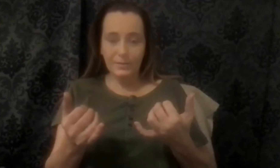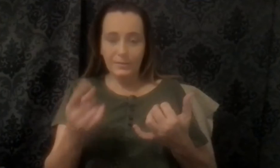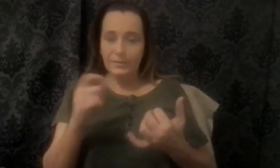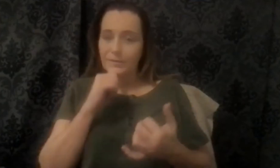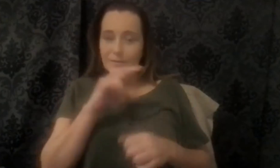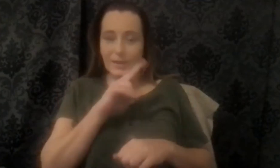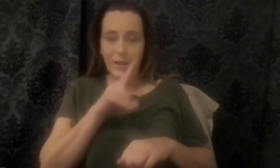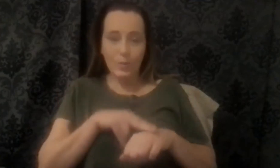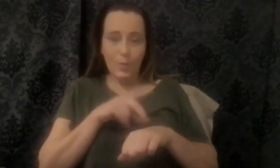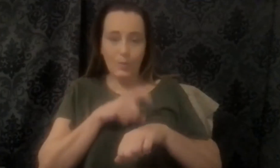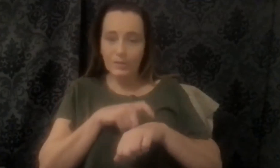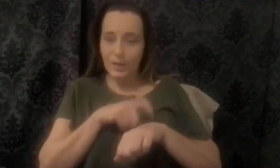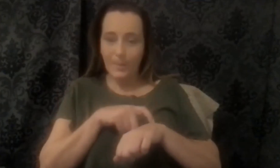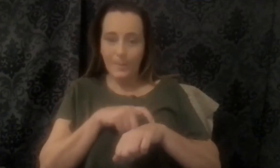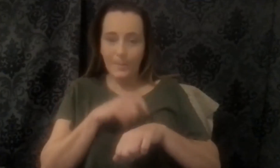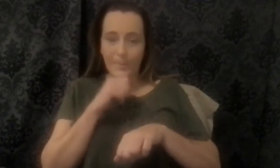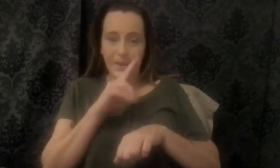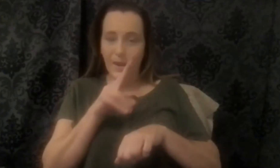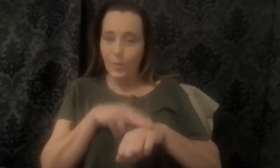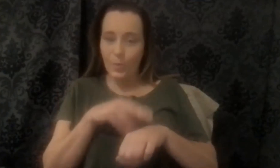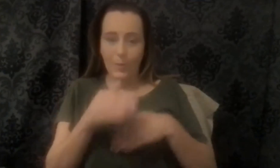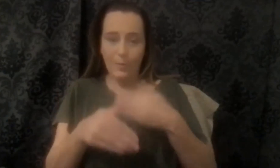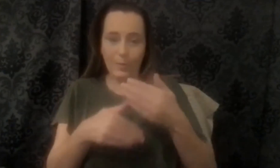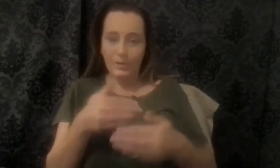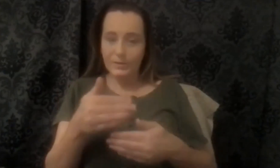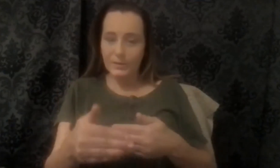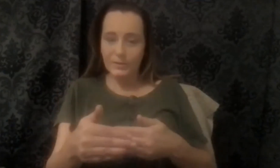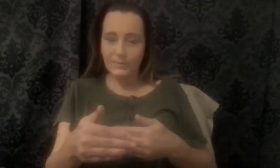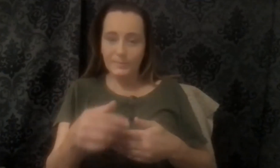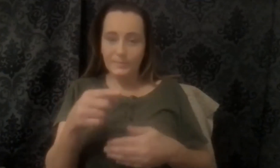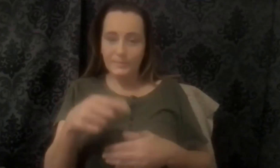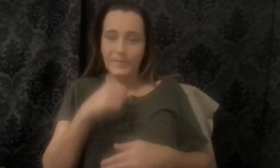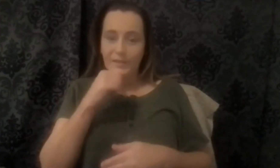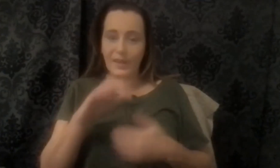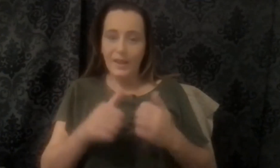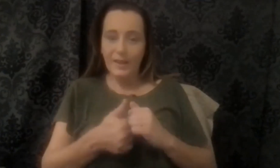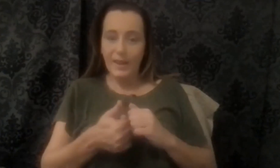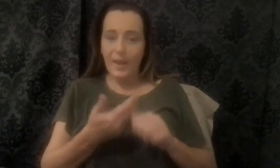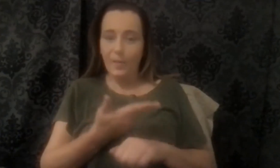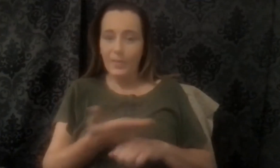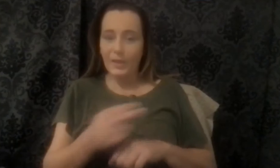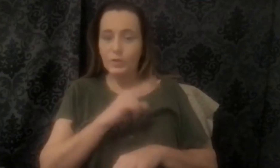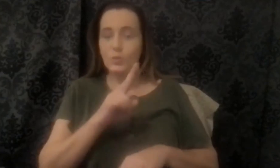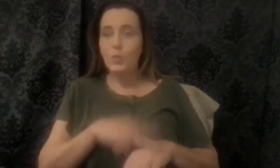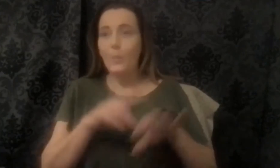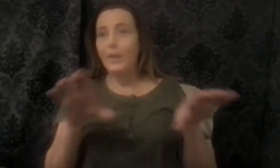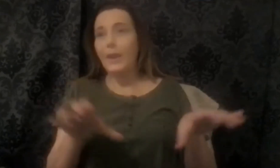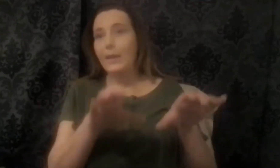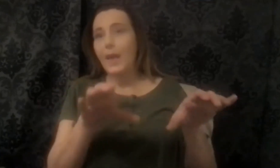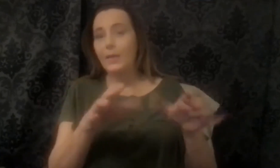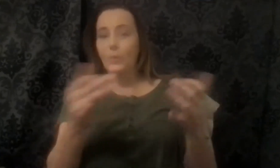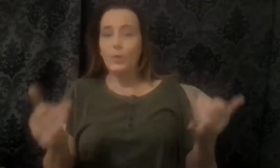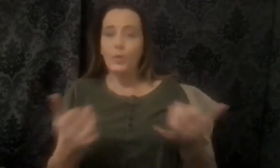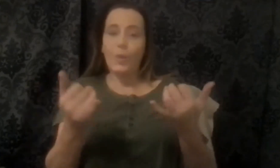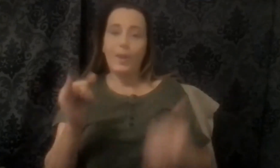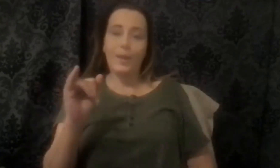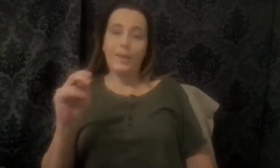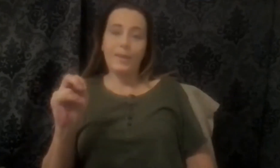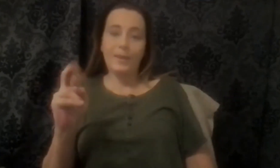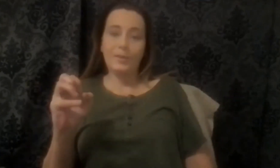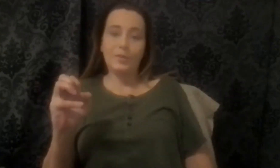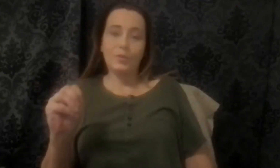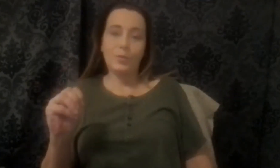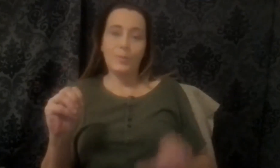normal time. It's not a normal process. This is not how things normally get done. We're doing an interim CARCAT. We had to